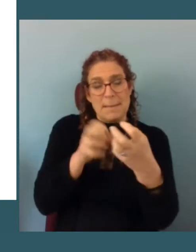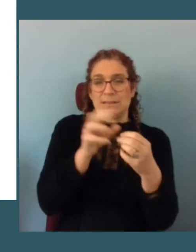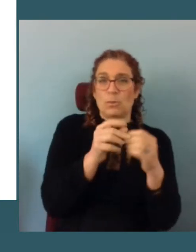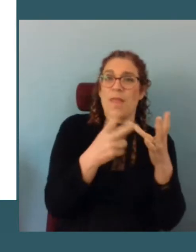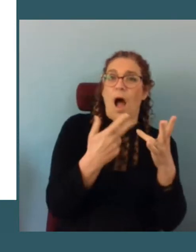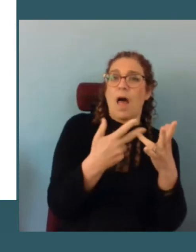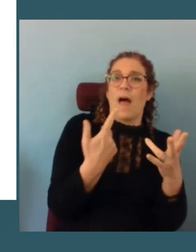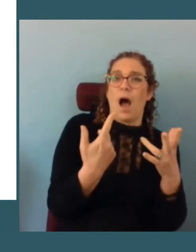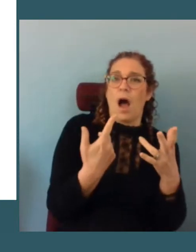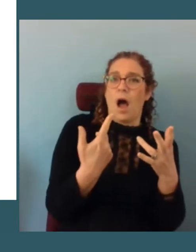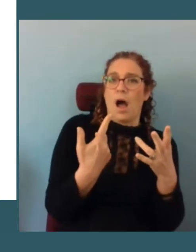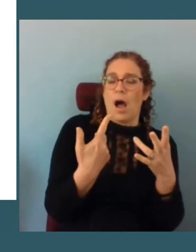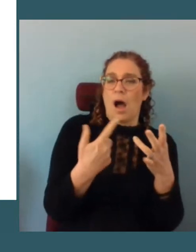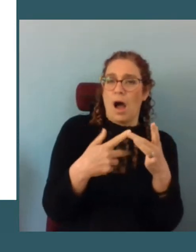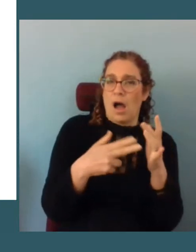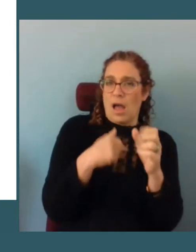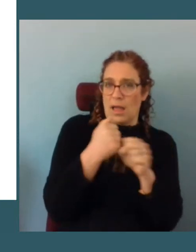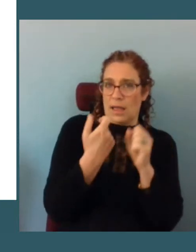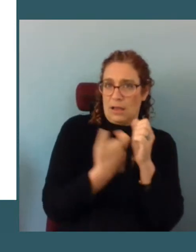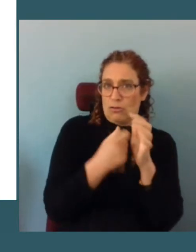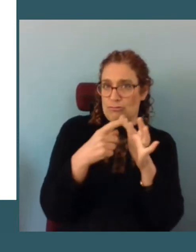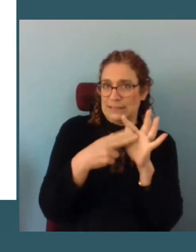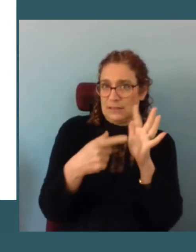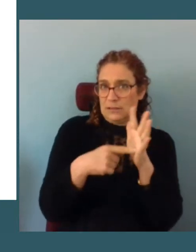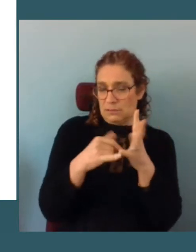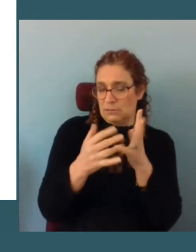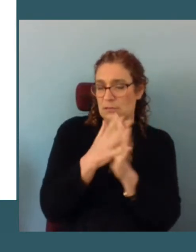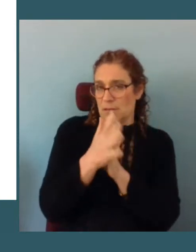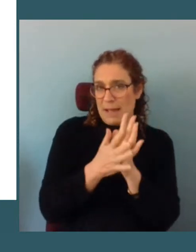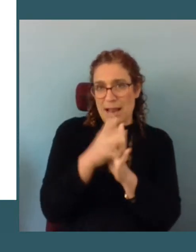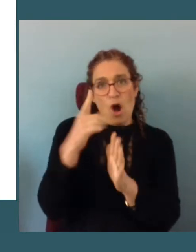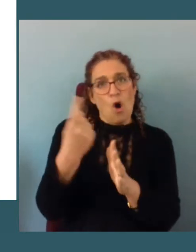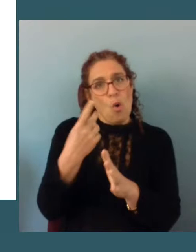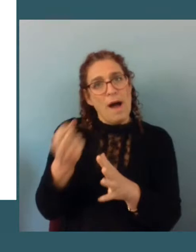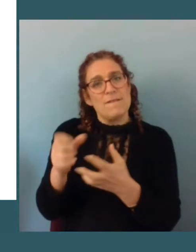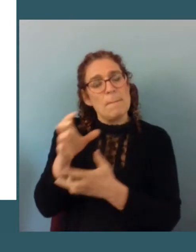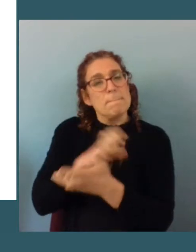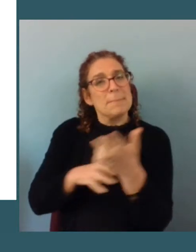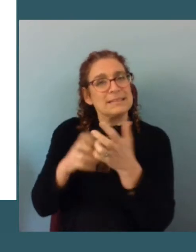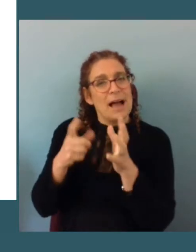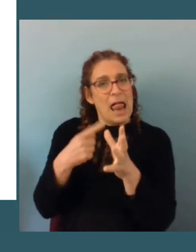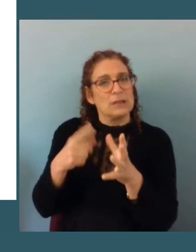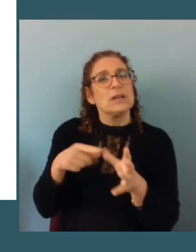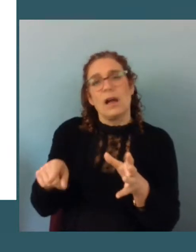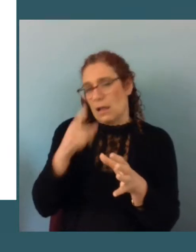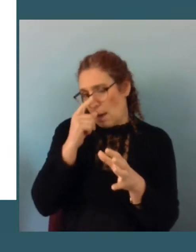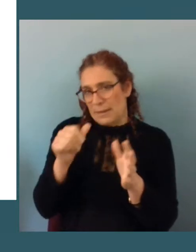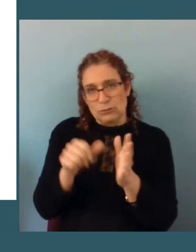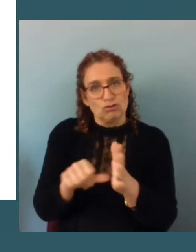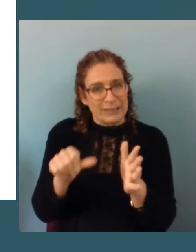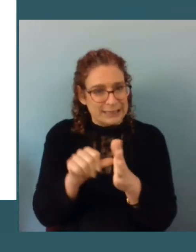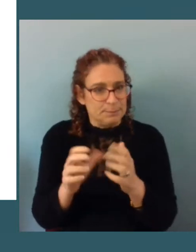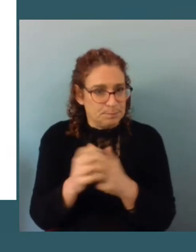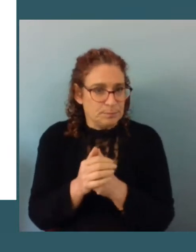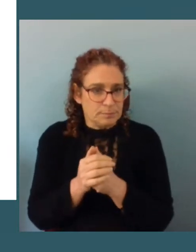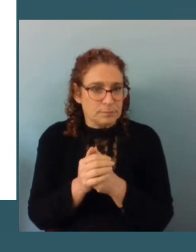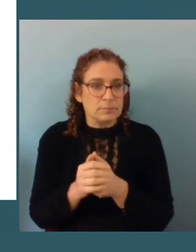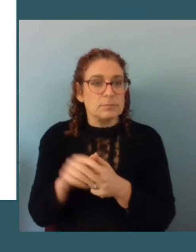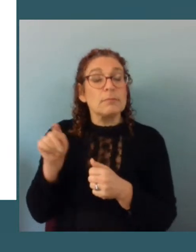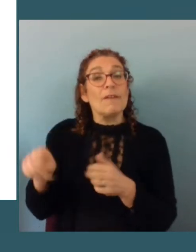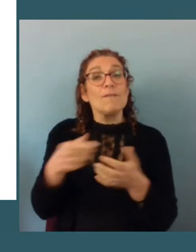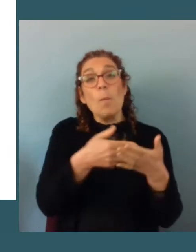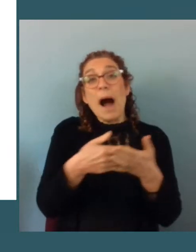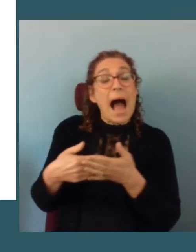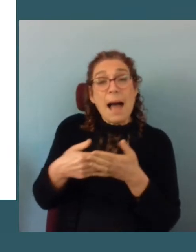it can be really tricky. But for our babies, we would only use these in cooking from 6 months. They can be used